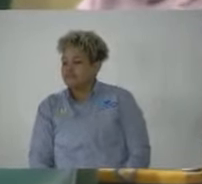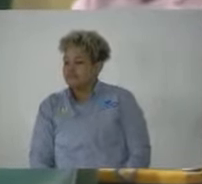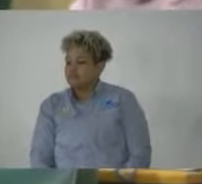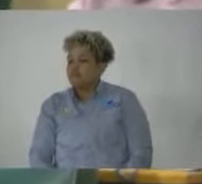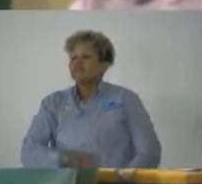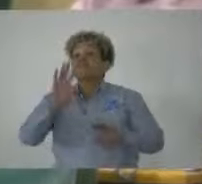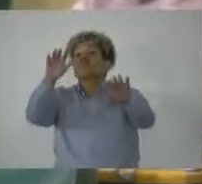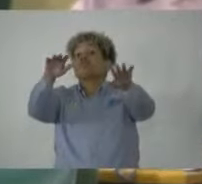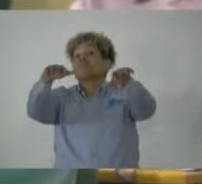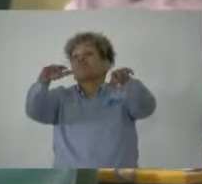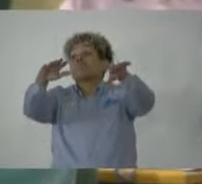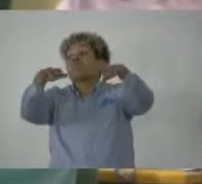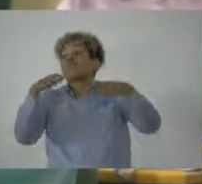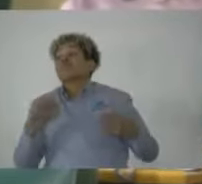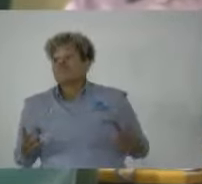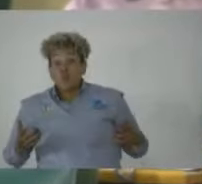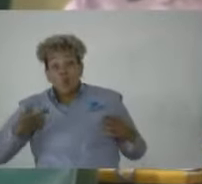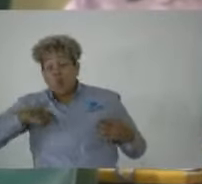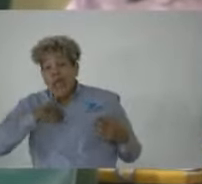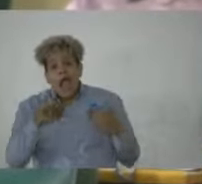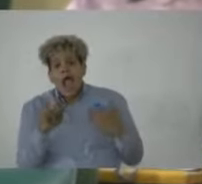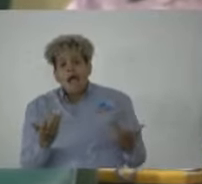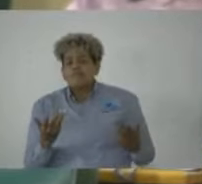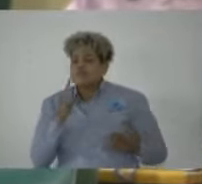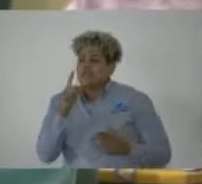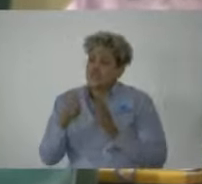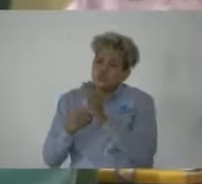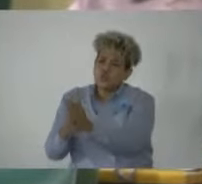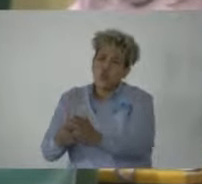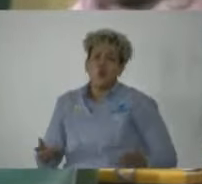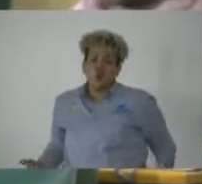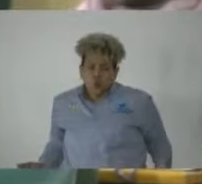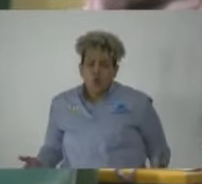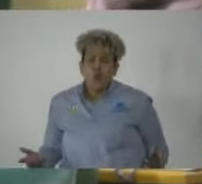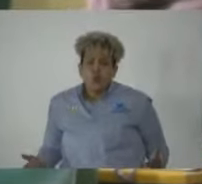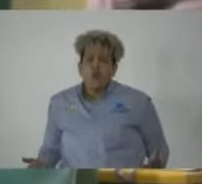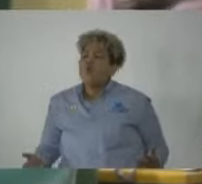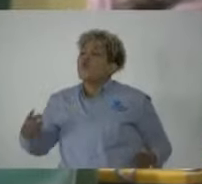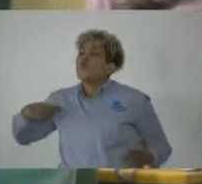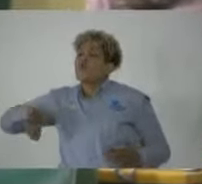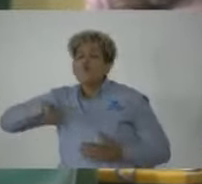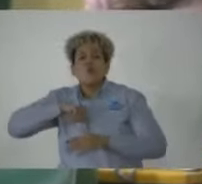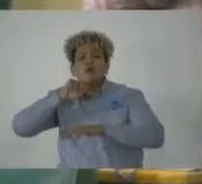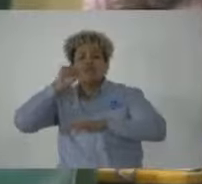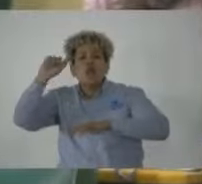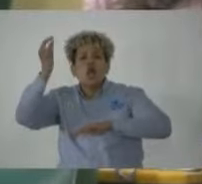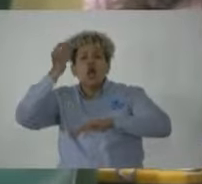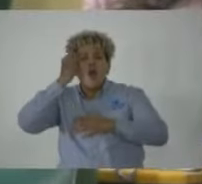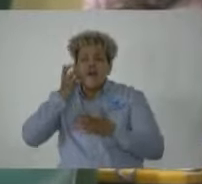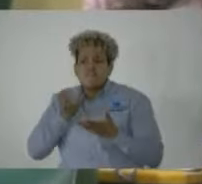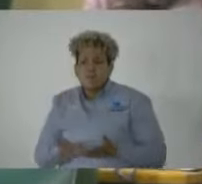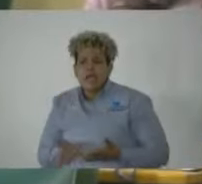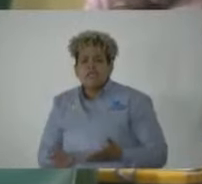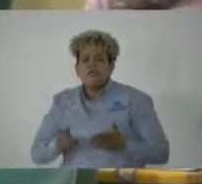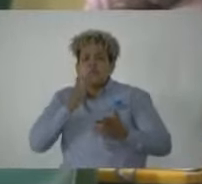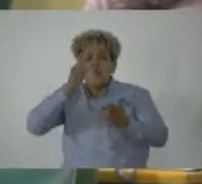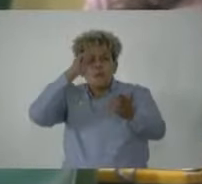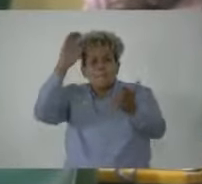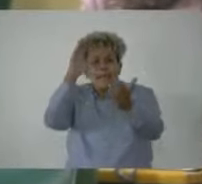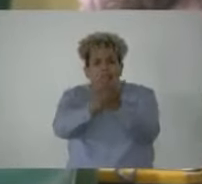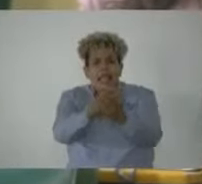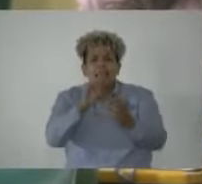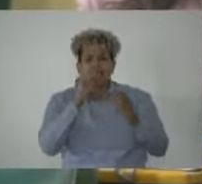And Mr. Speaker, we have demonstrated that we are a government that believes